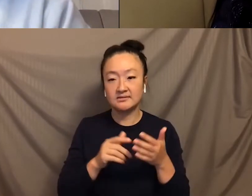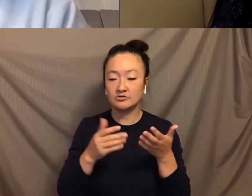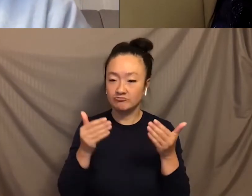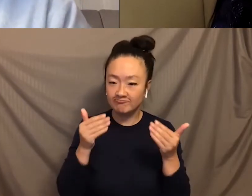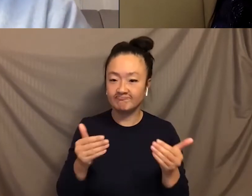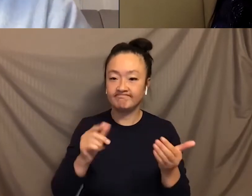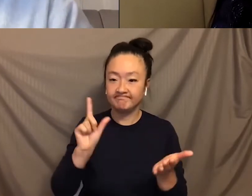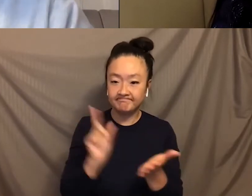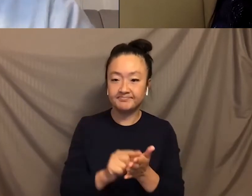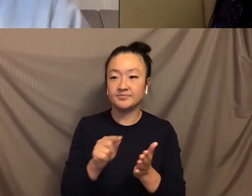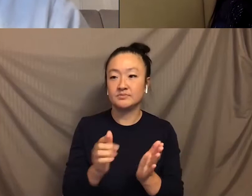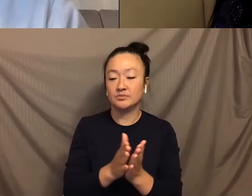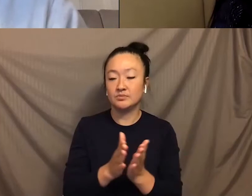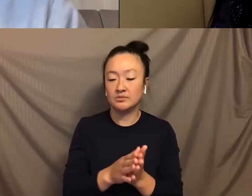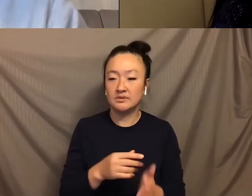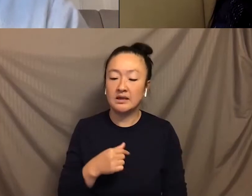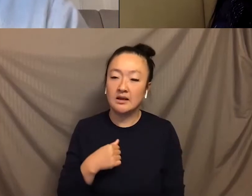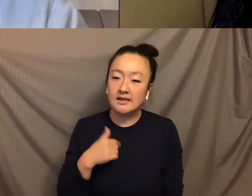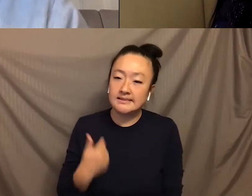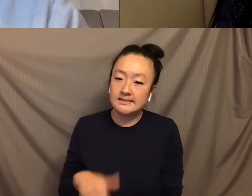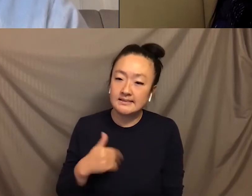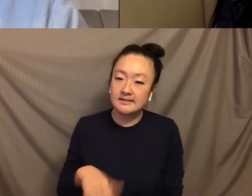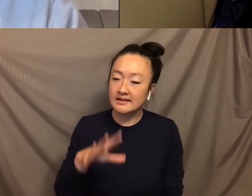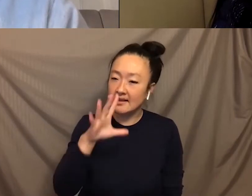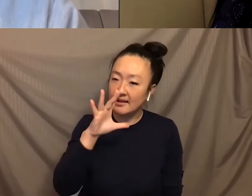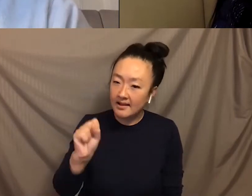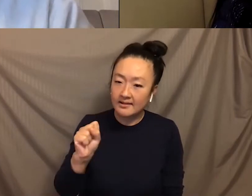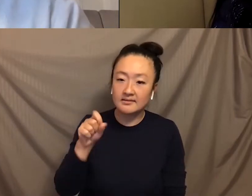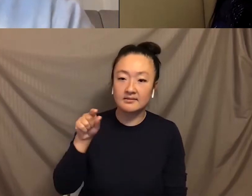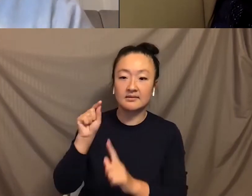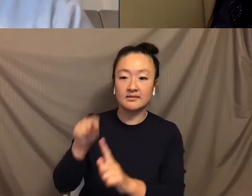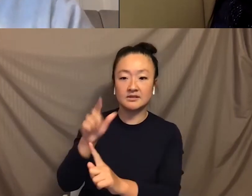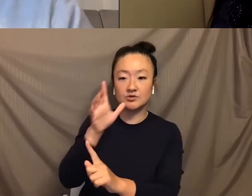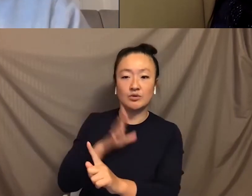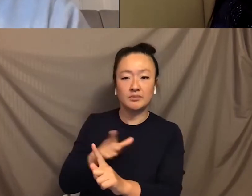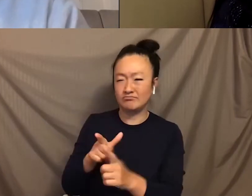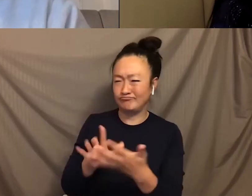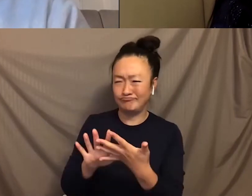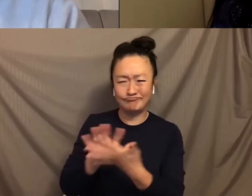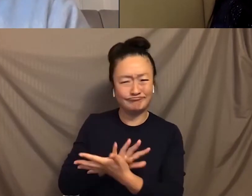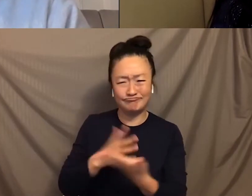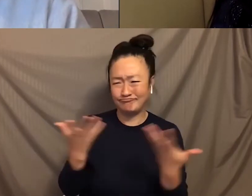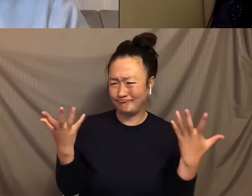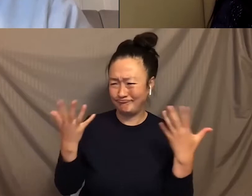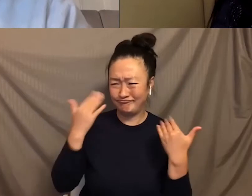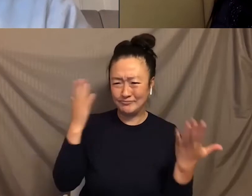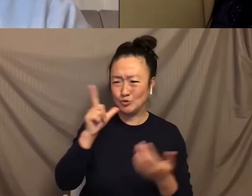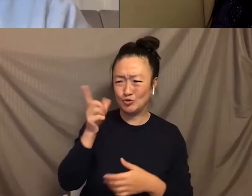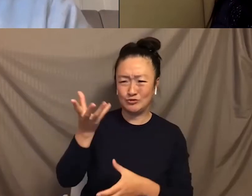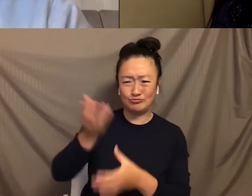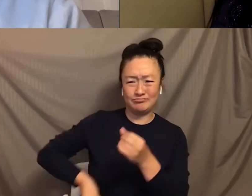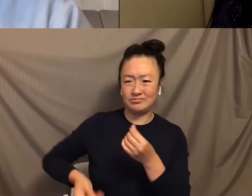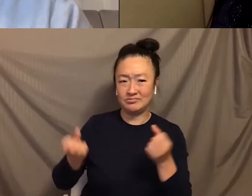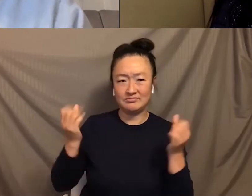And I was so fascinated because this woman has been obscured in cultural memory to many